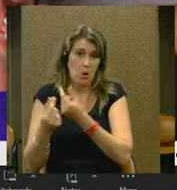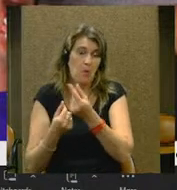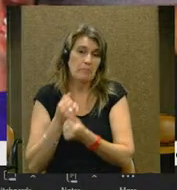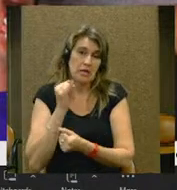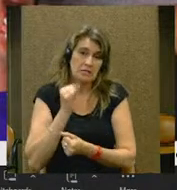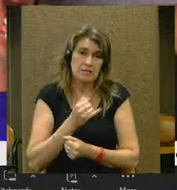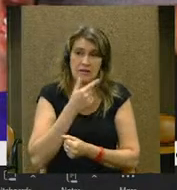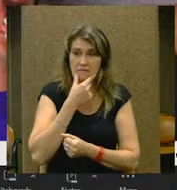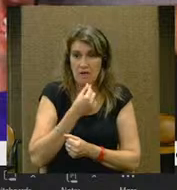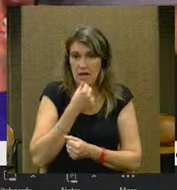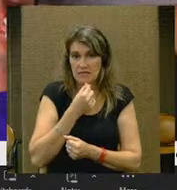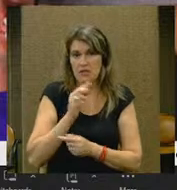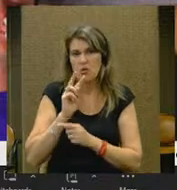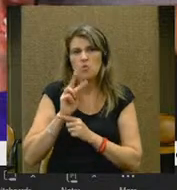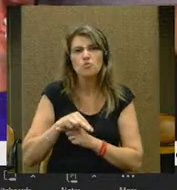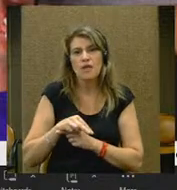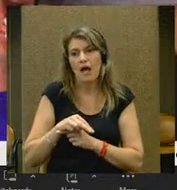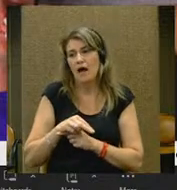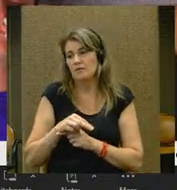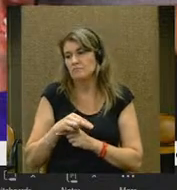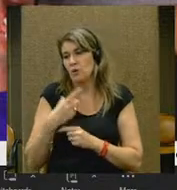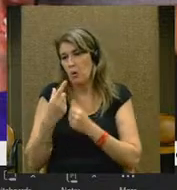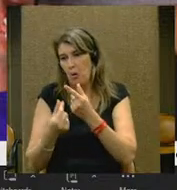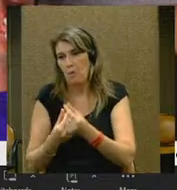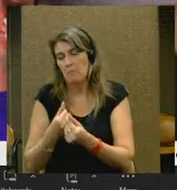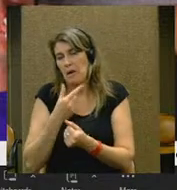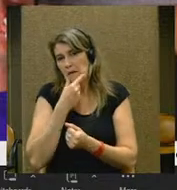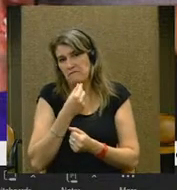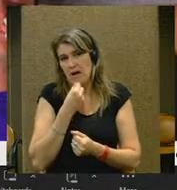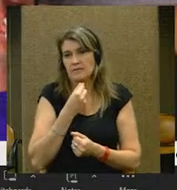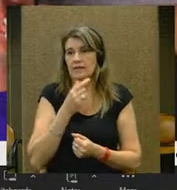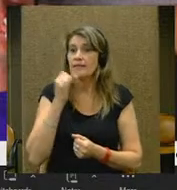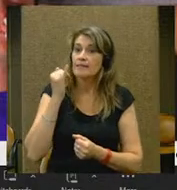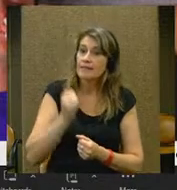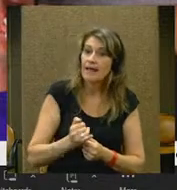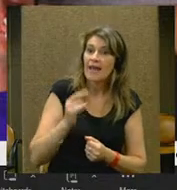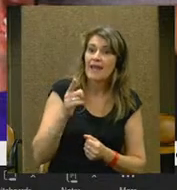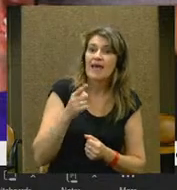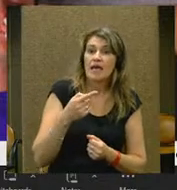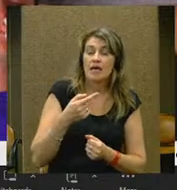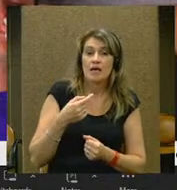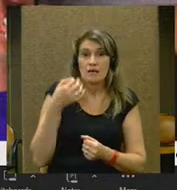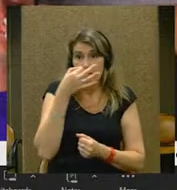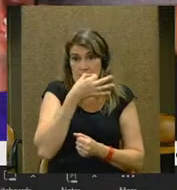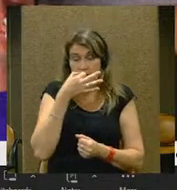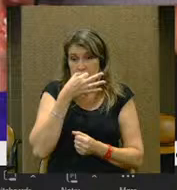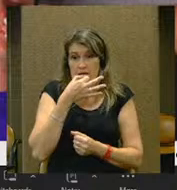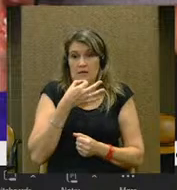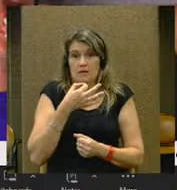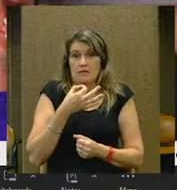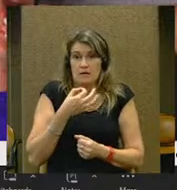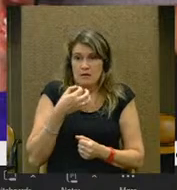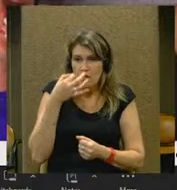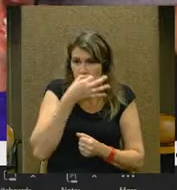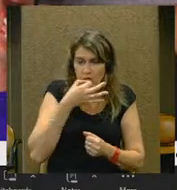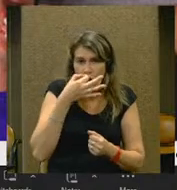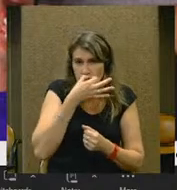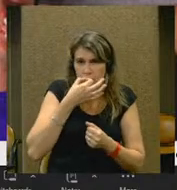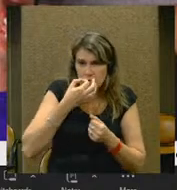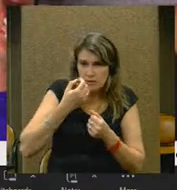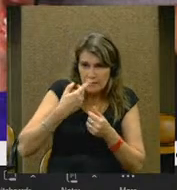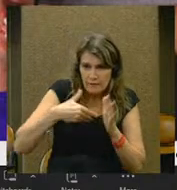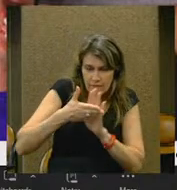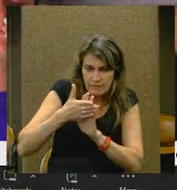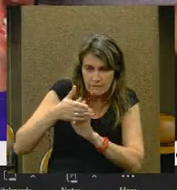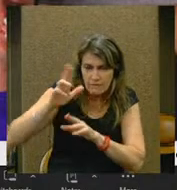And then if they see somebody who's overdosed, they will, they'll apply it. It's very easy. As you can see there on the right, you just